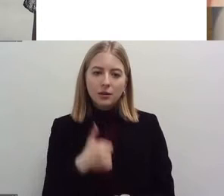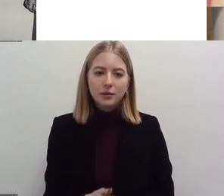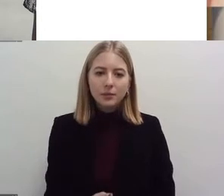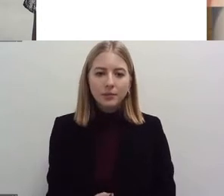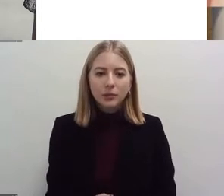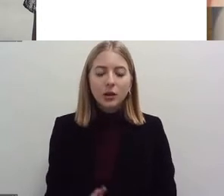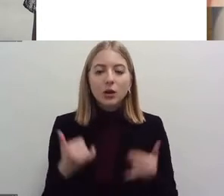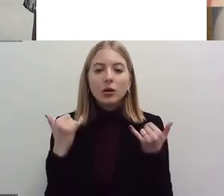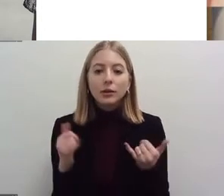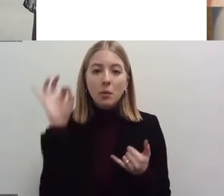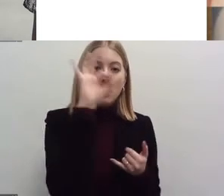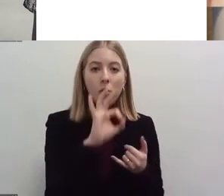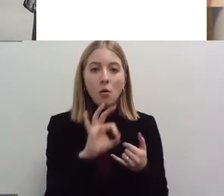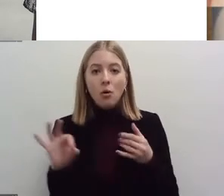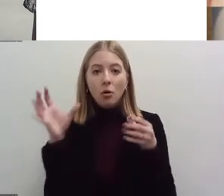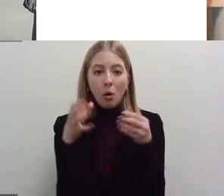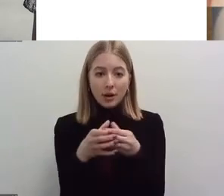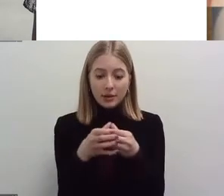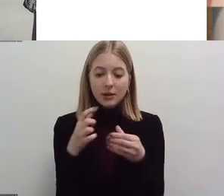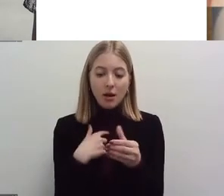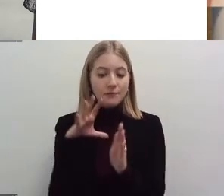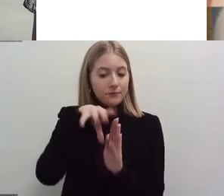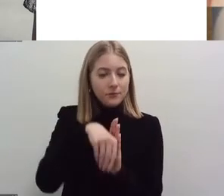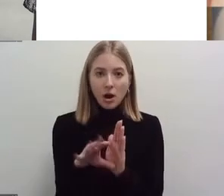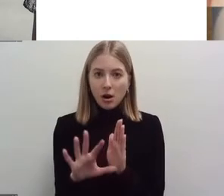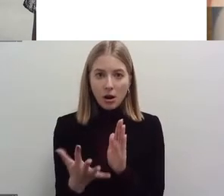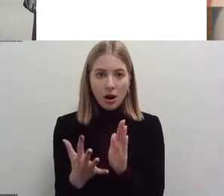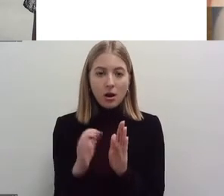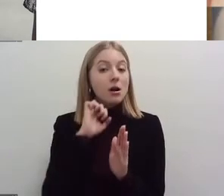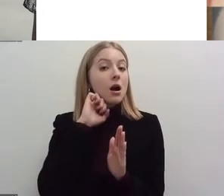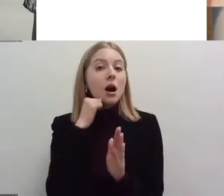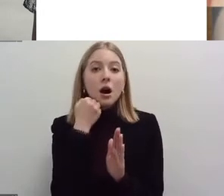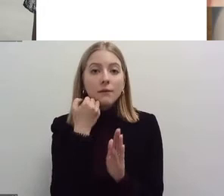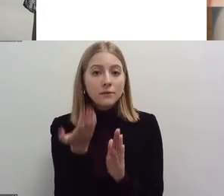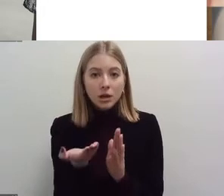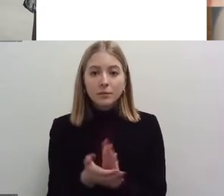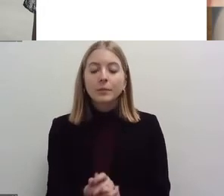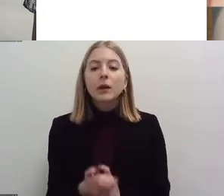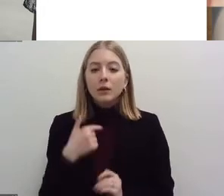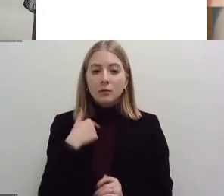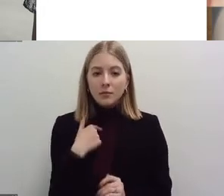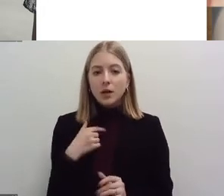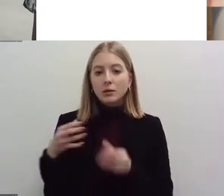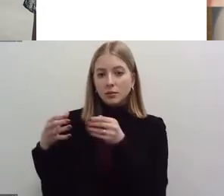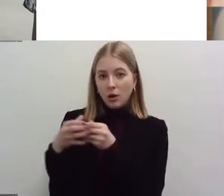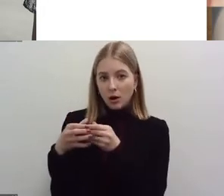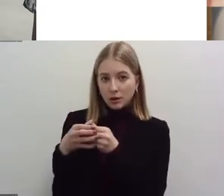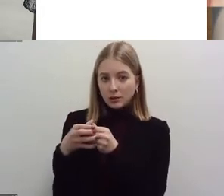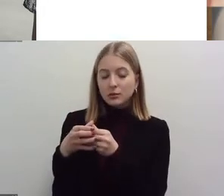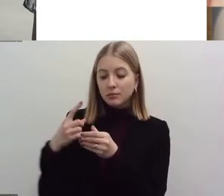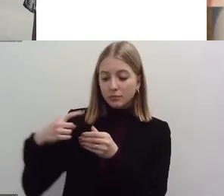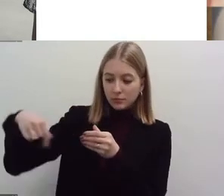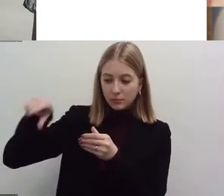where young adults between 18 and 30 years old with experience from community care, foster homes, and institution can become our